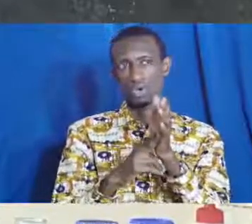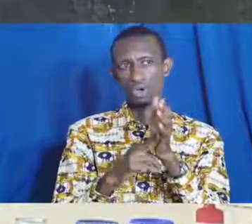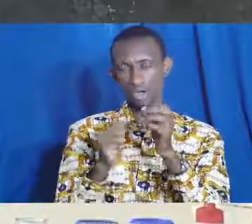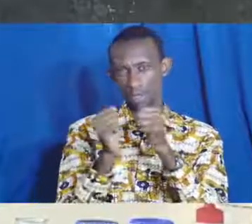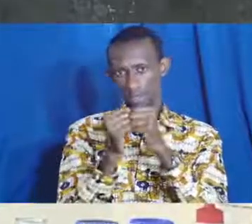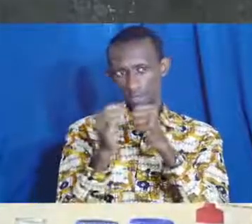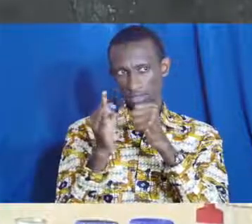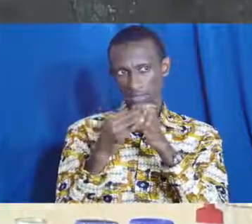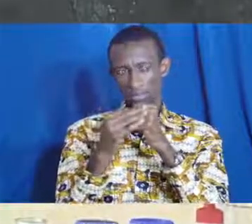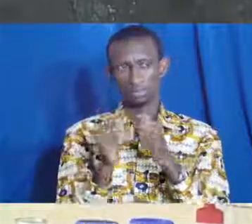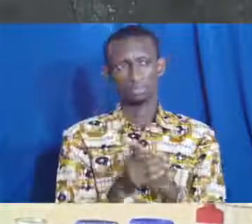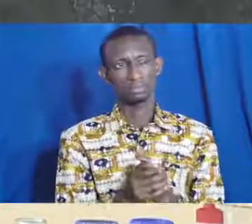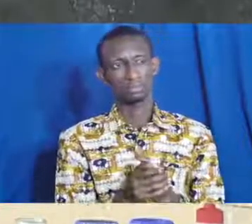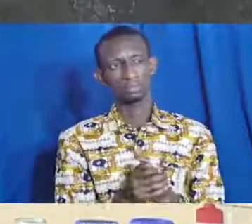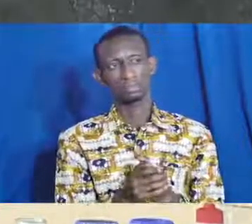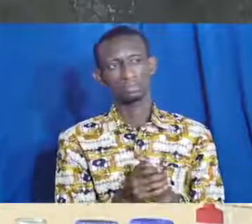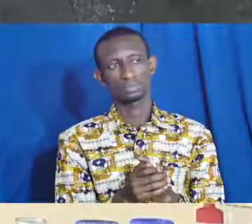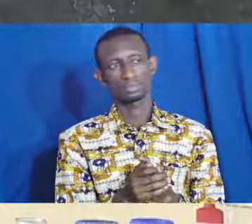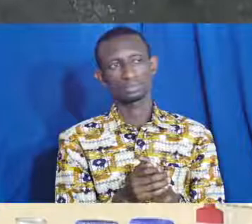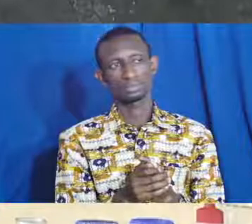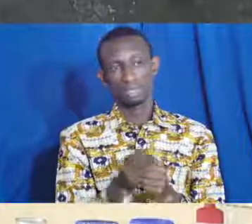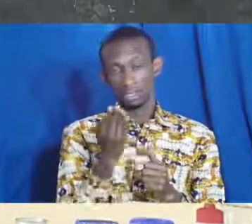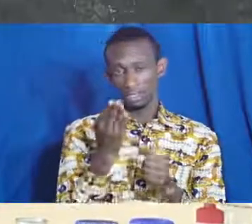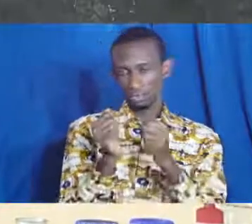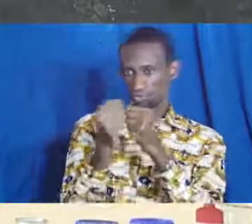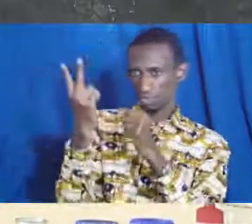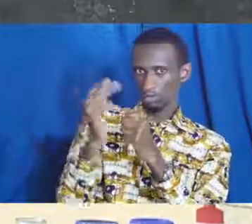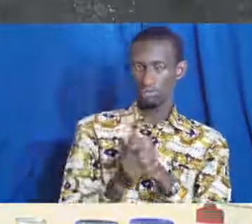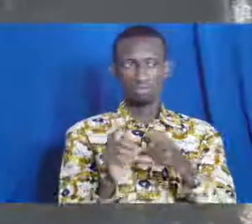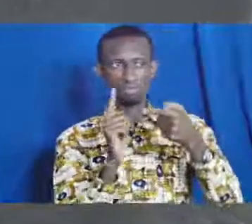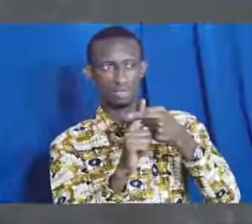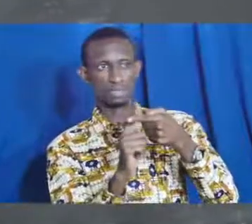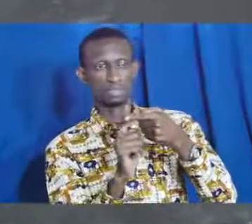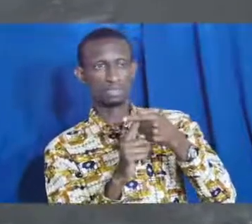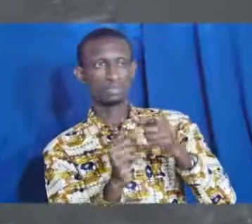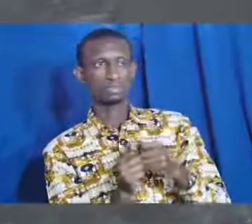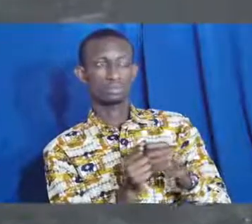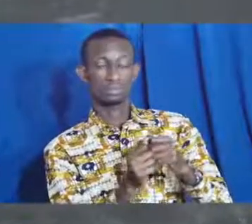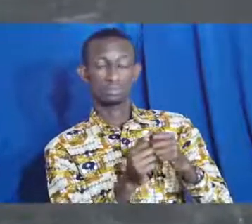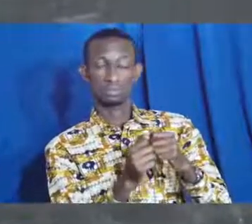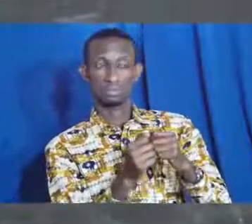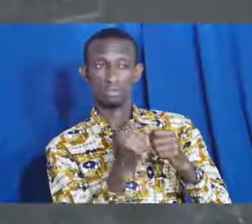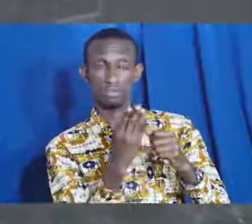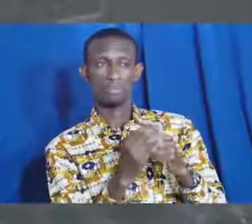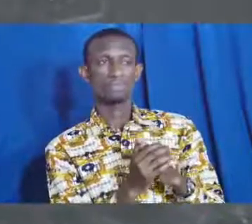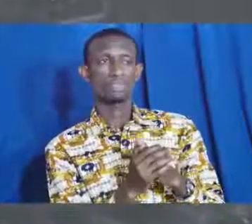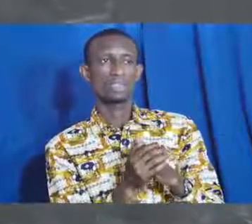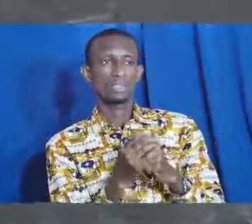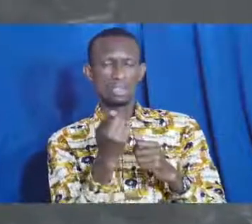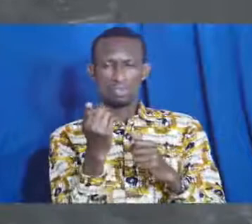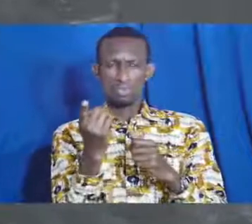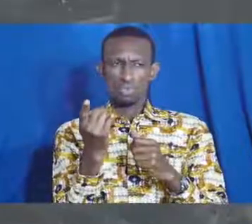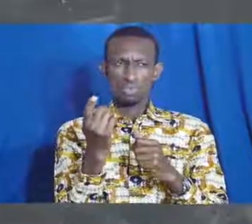12, this is plus 4, so we have to, this is 6, 12 plus 6, this